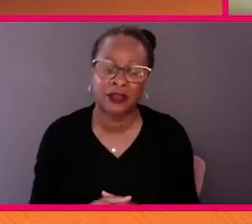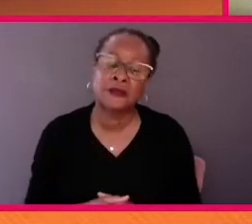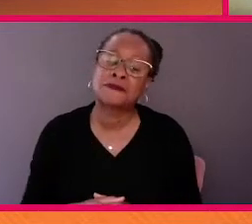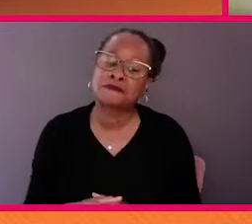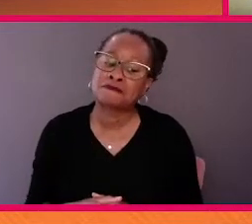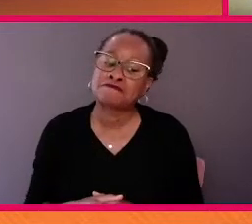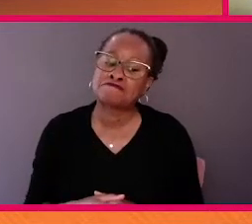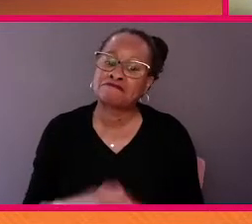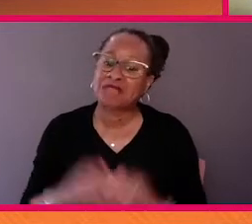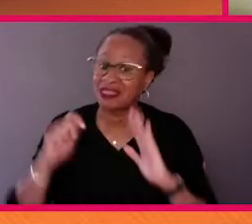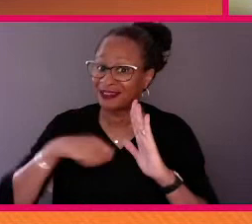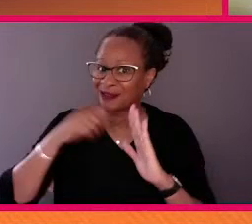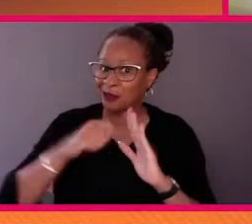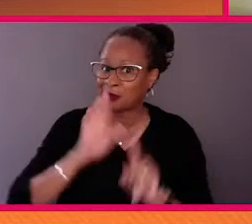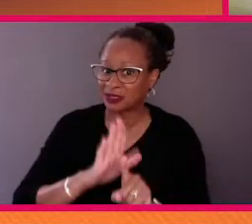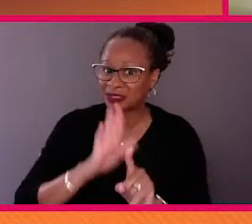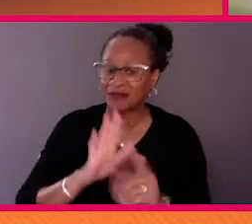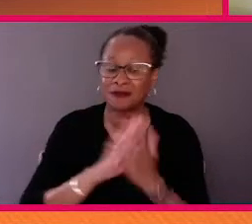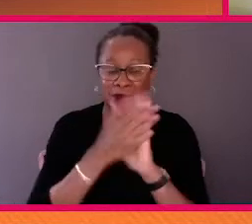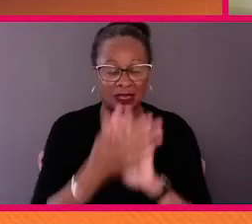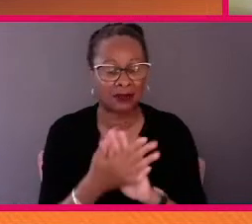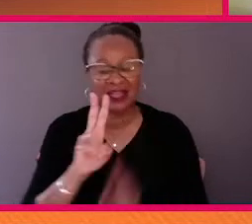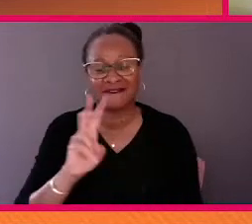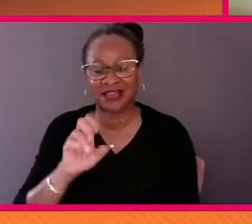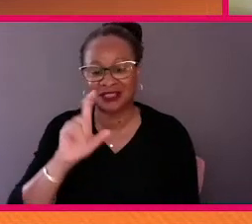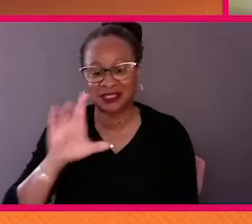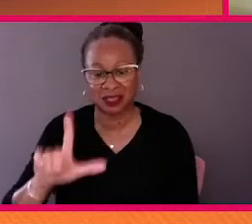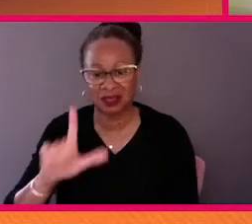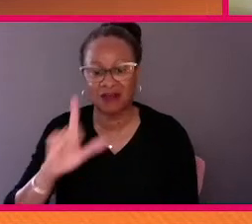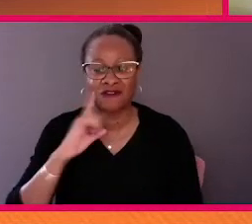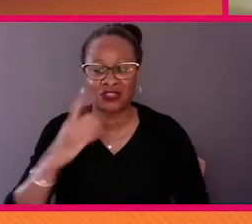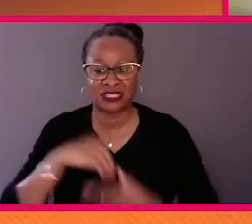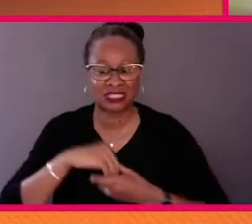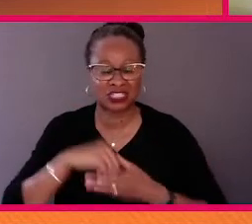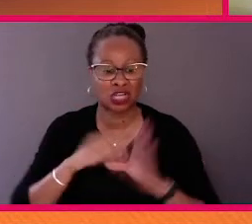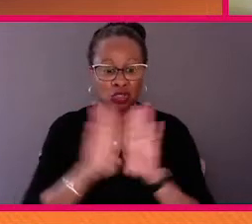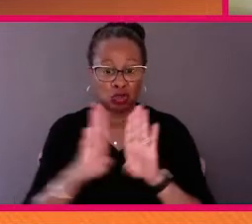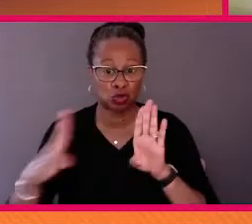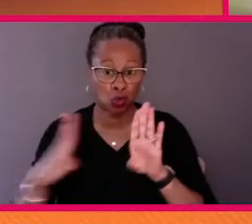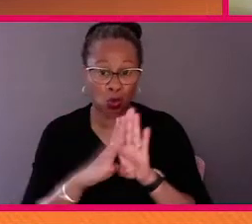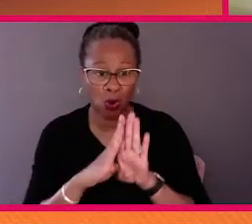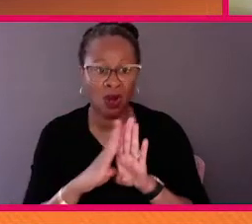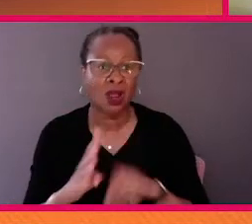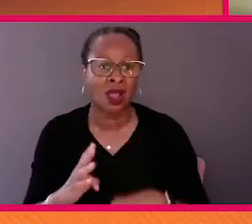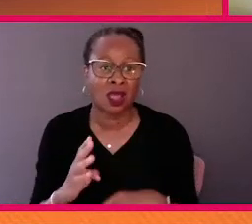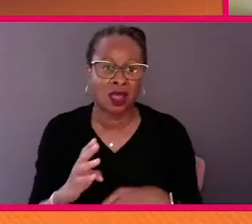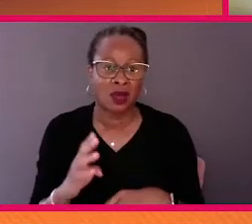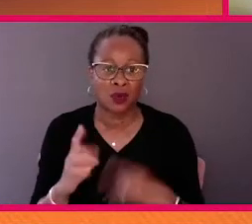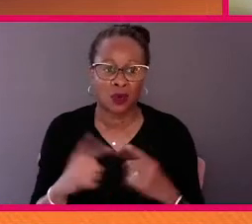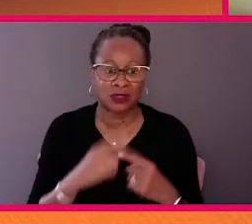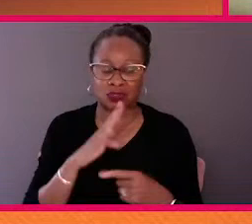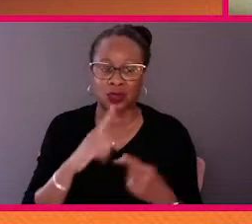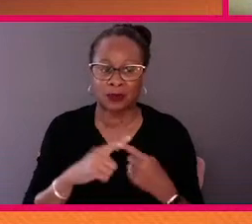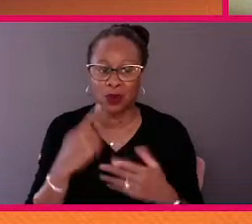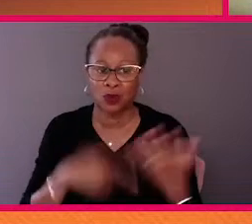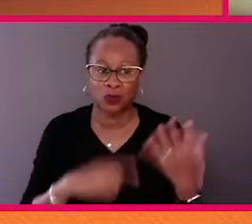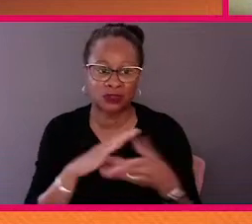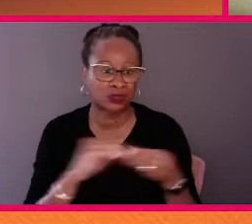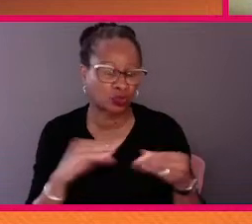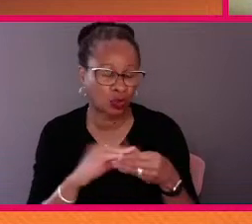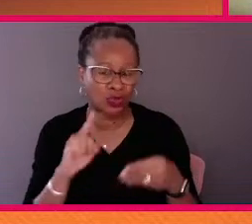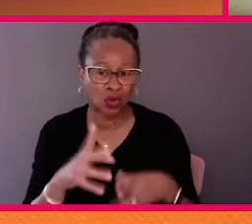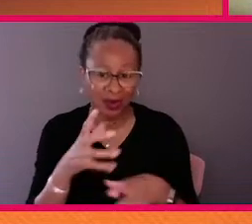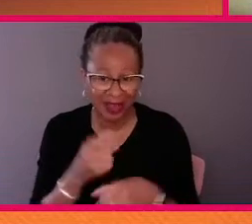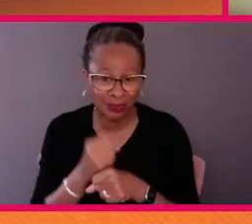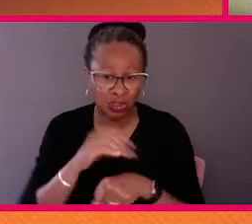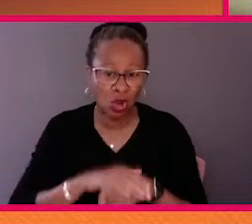the camera itself becoming a vessel for this internal door in terms of what you were the story that you were capturing on camera,